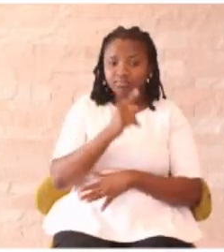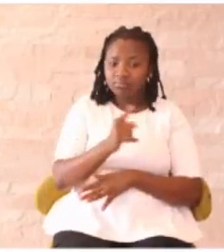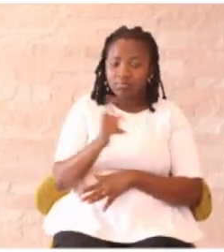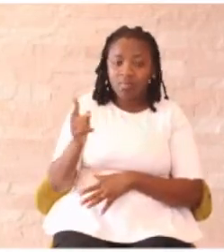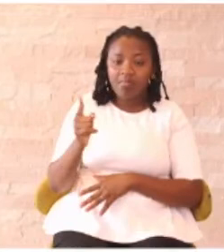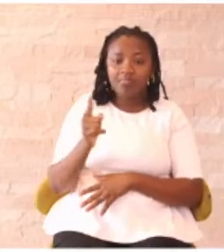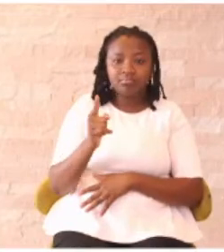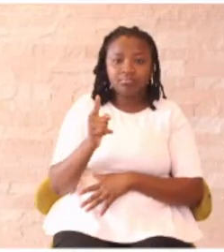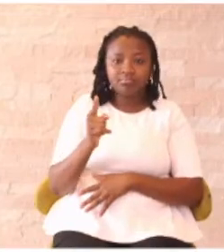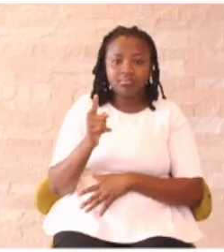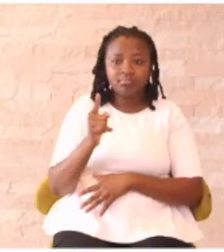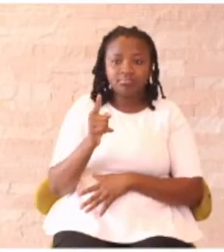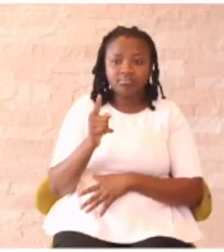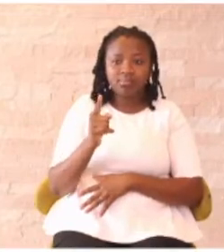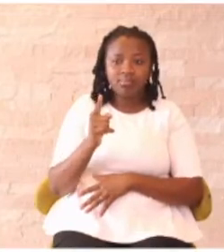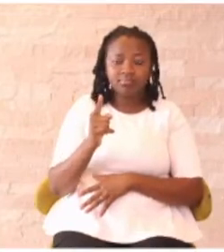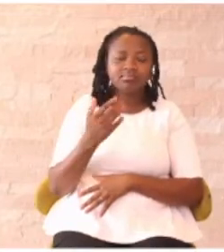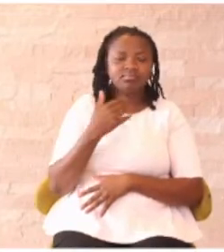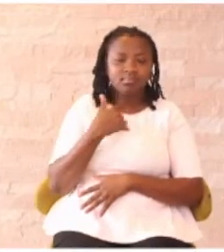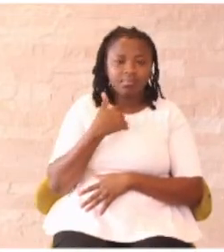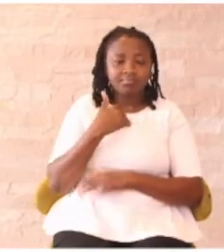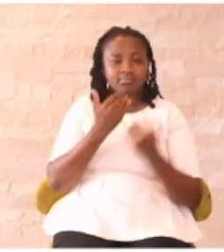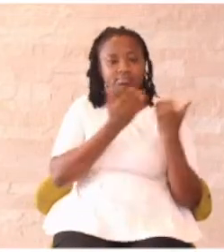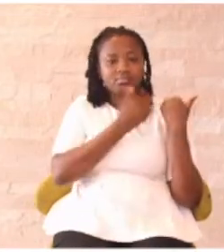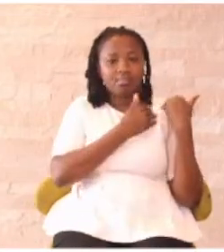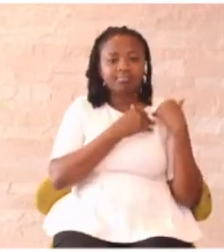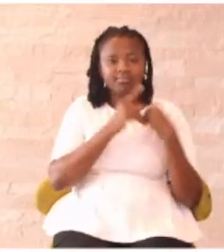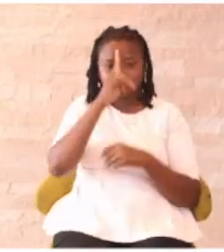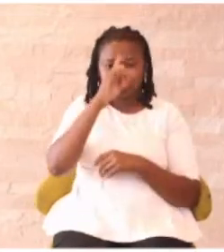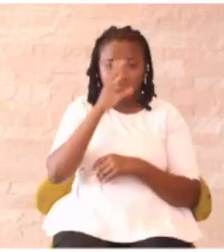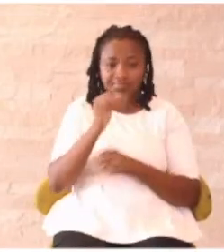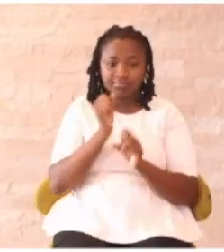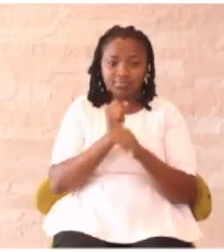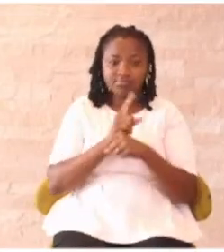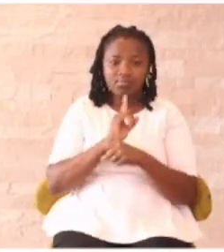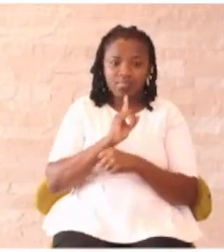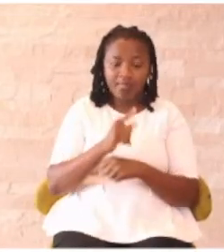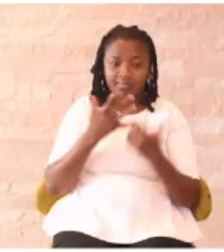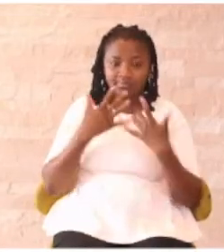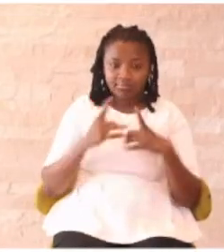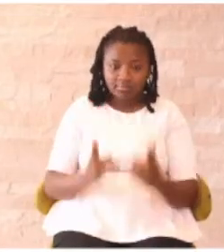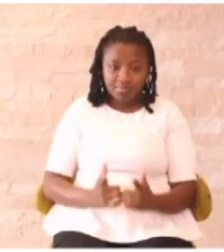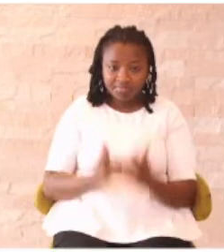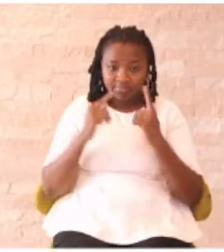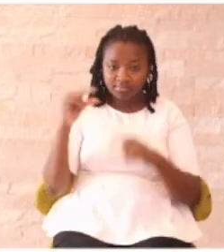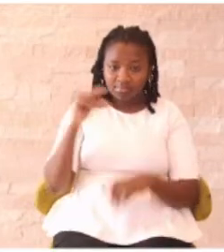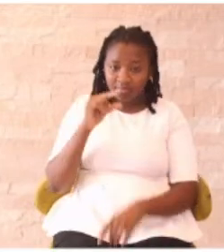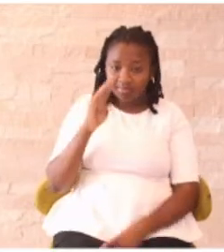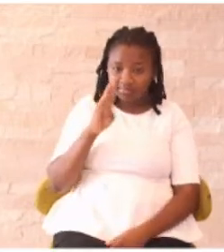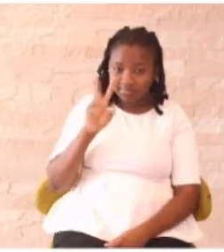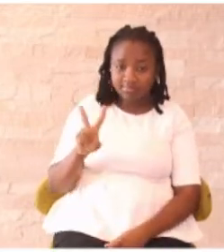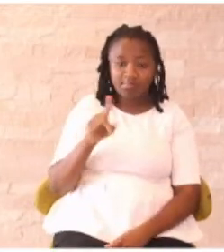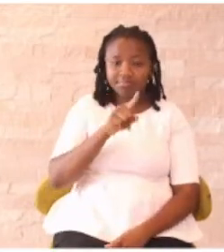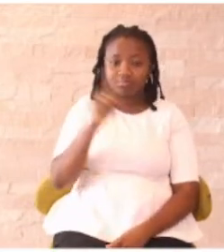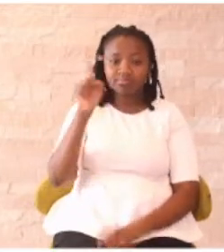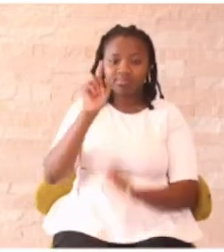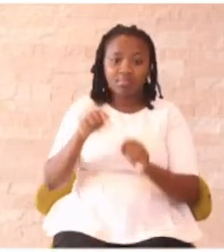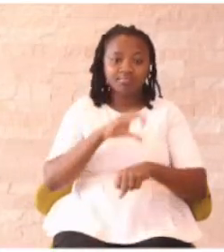will be playing a critical role in ensuring that survivors of gender-based violence are able to get,